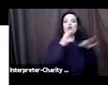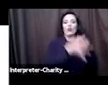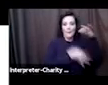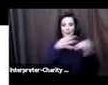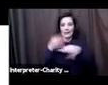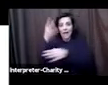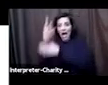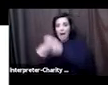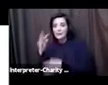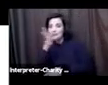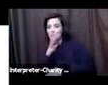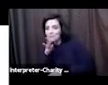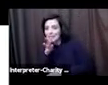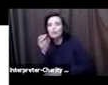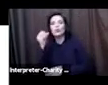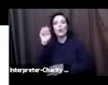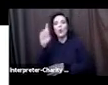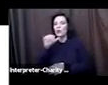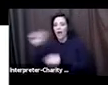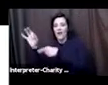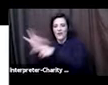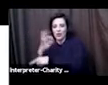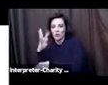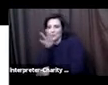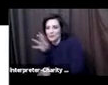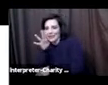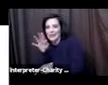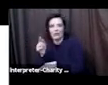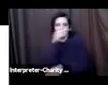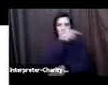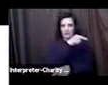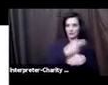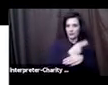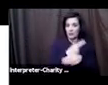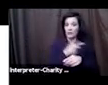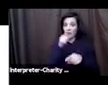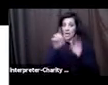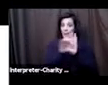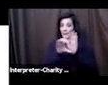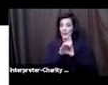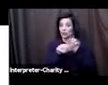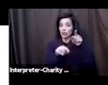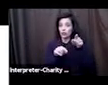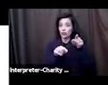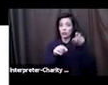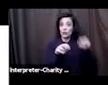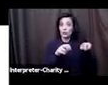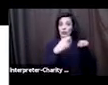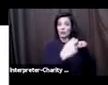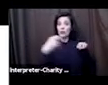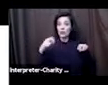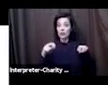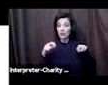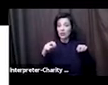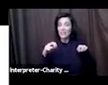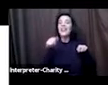it's not functional. So here on the slide, we have an image of 3 young men who actually attended our ACEs Summer